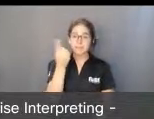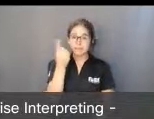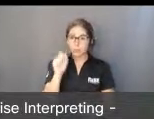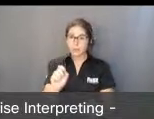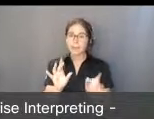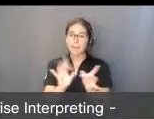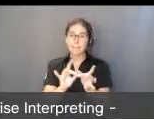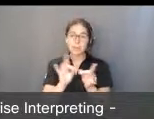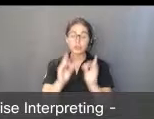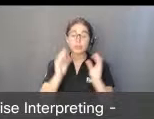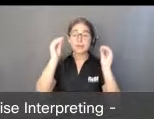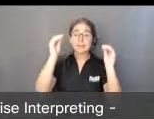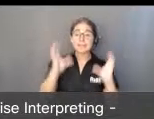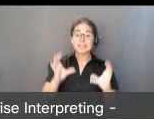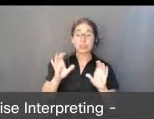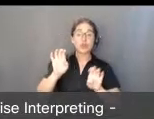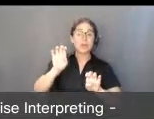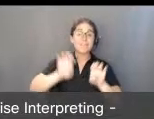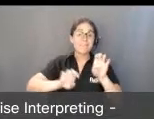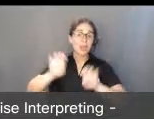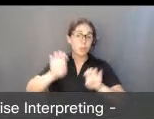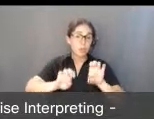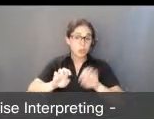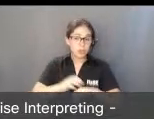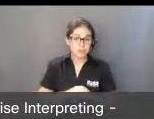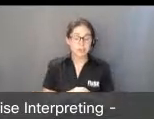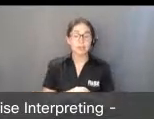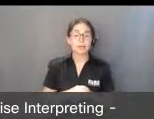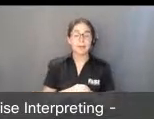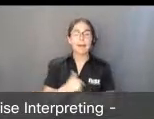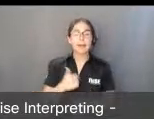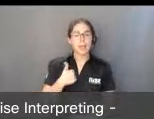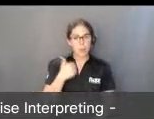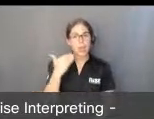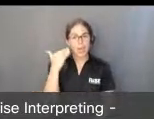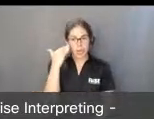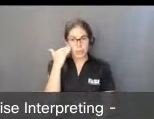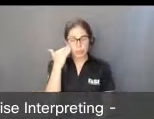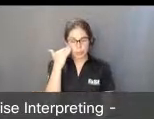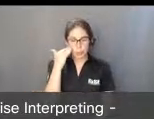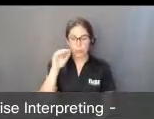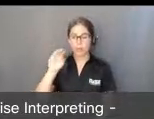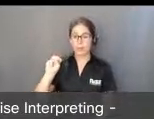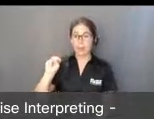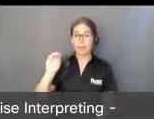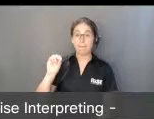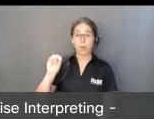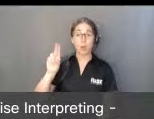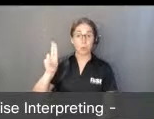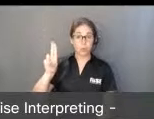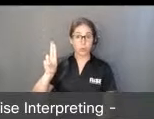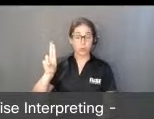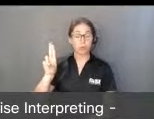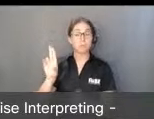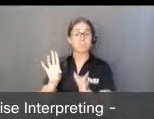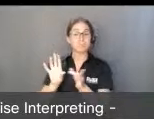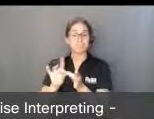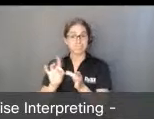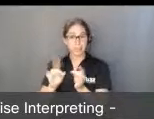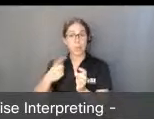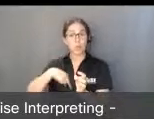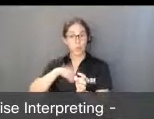teachers' evaluations. Now, I know that the MOU stated that we will continue